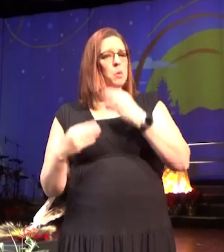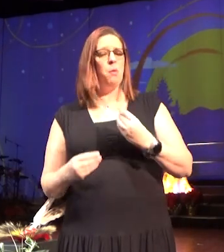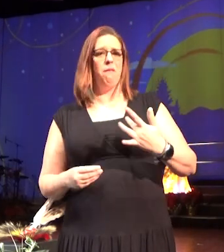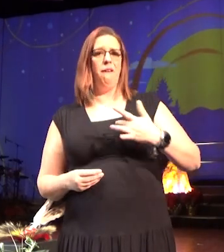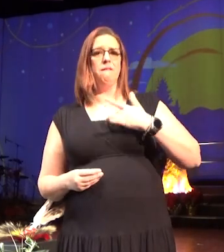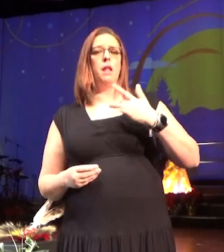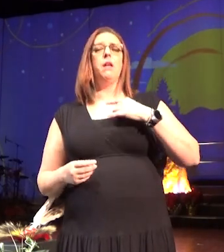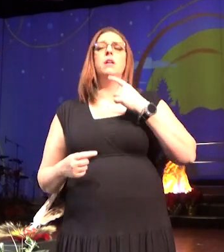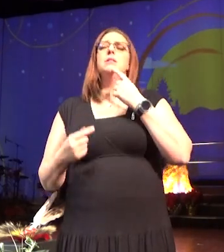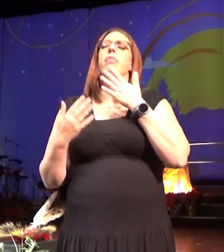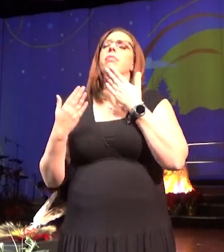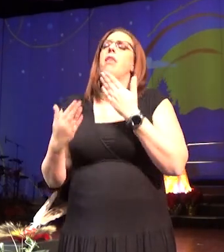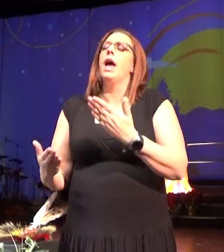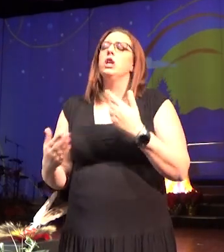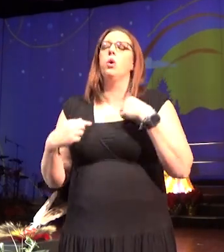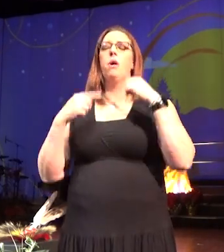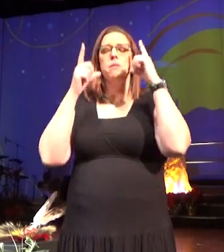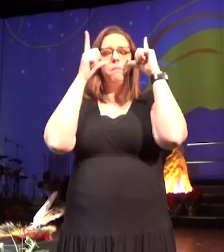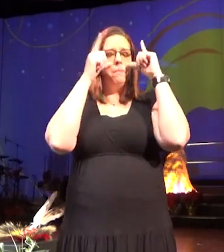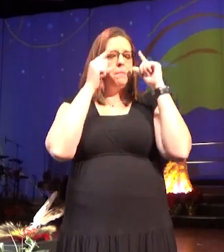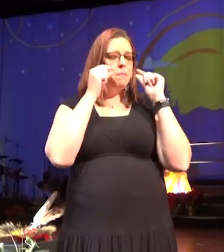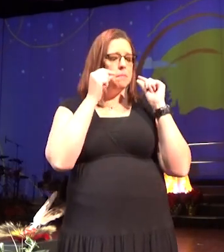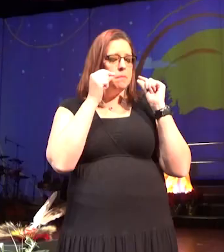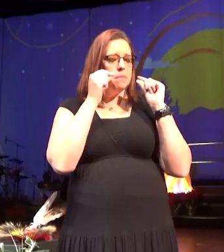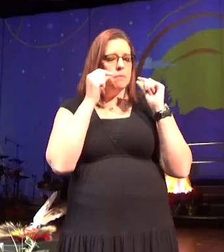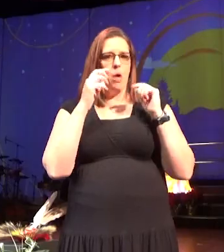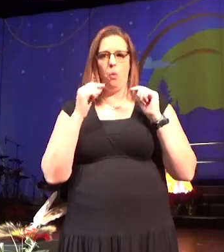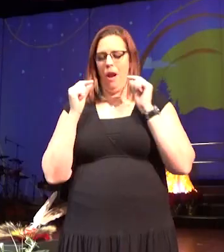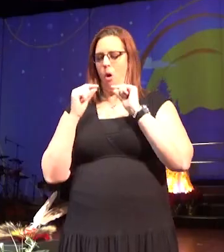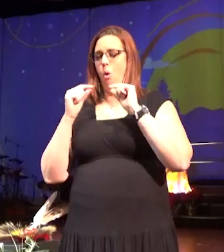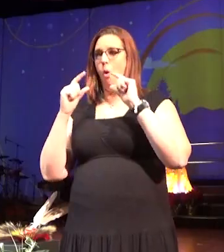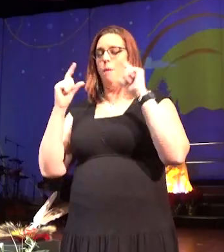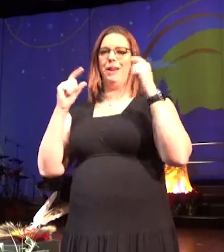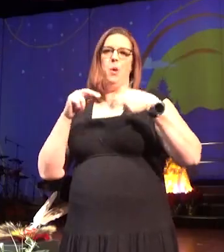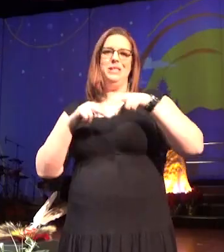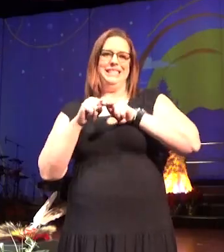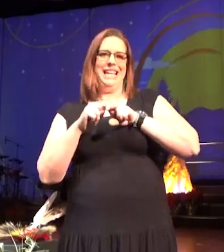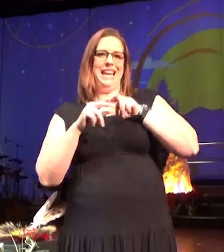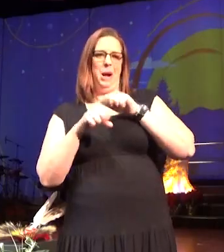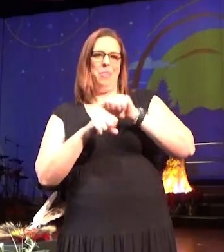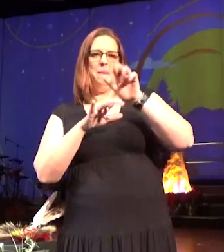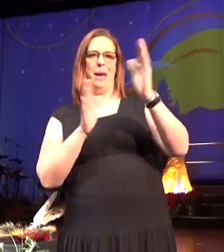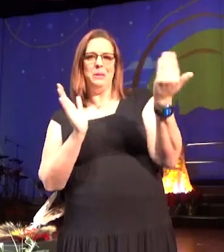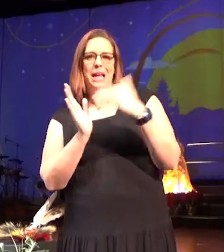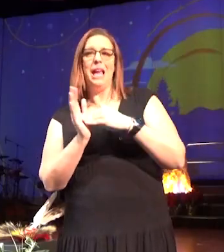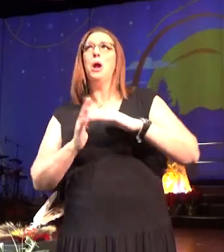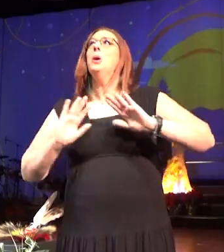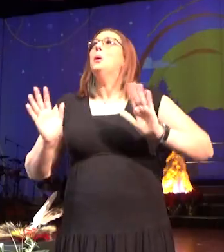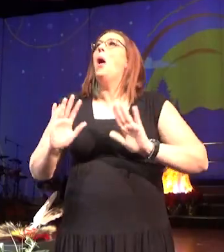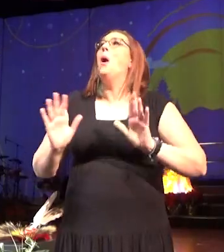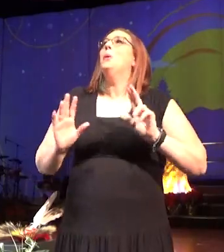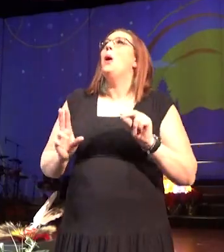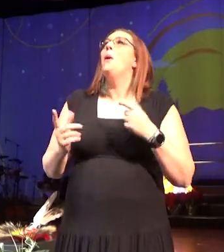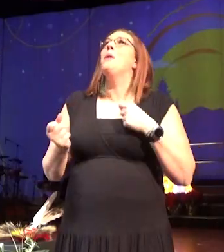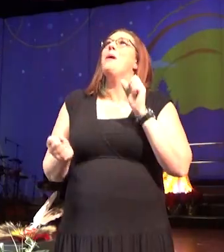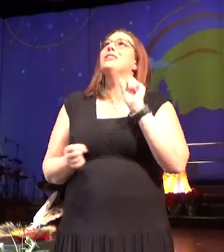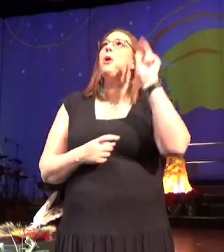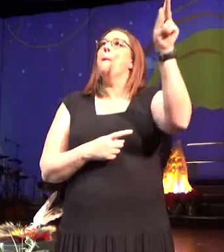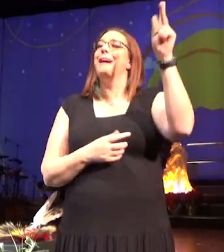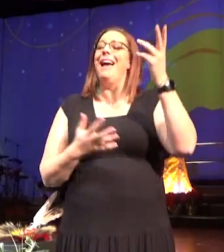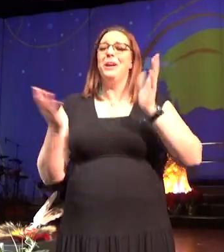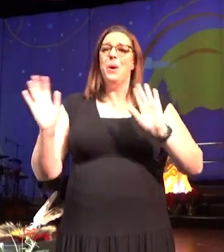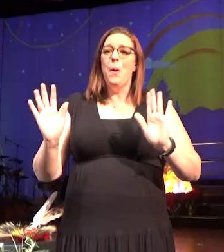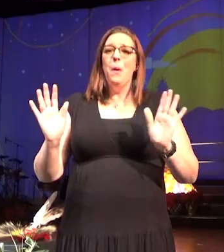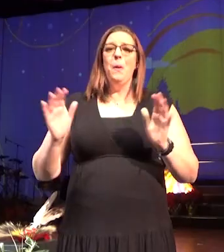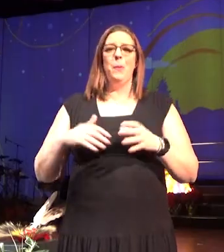I said, thank you. And I closed my eyes and I opened them and I was sitting back on a mountain. I said, no, I want to come back up there. No, take